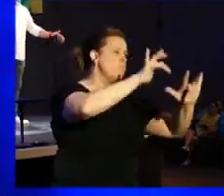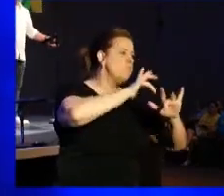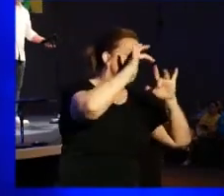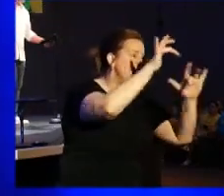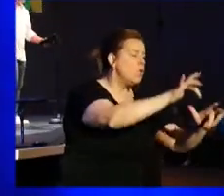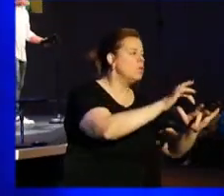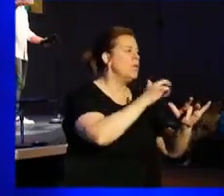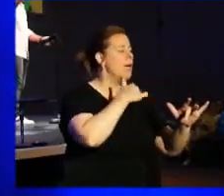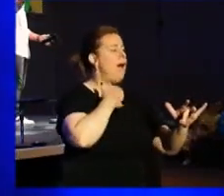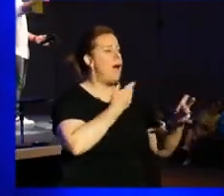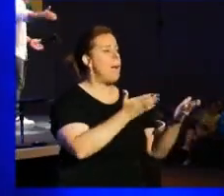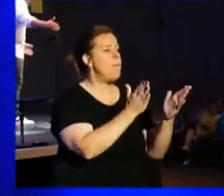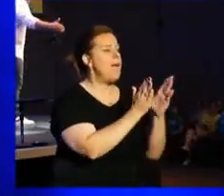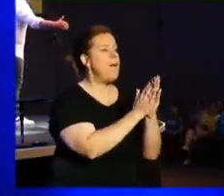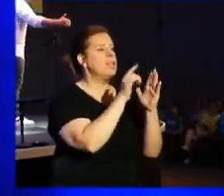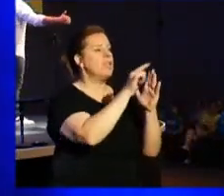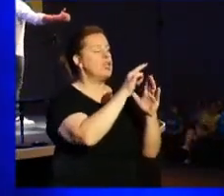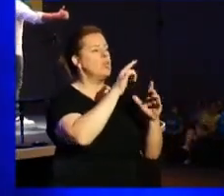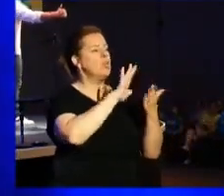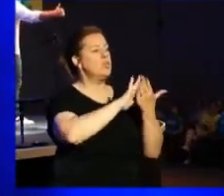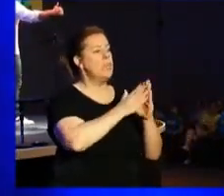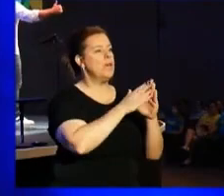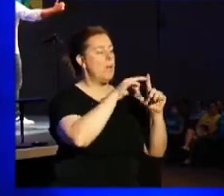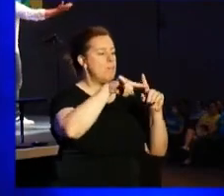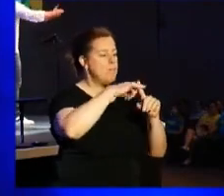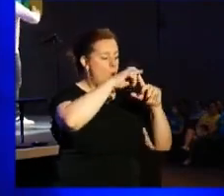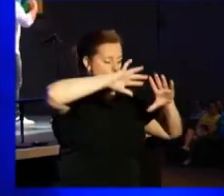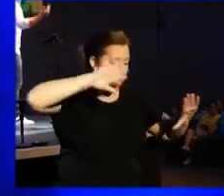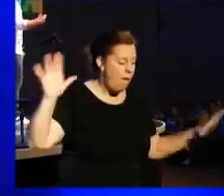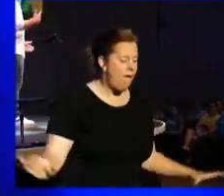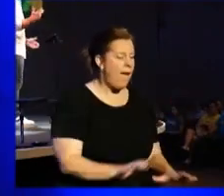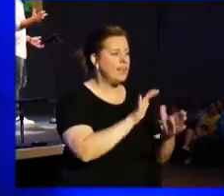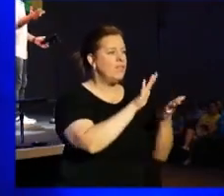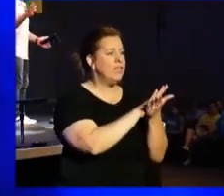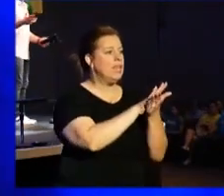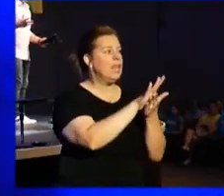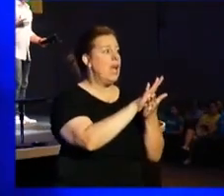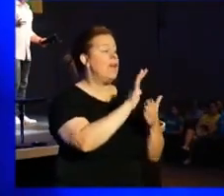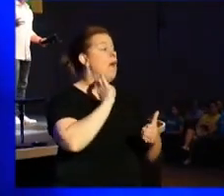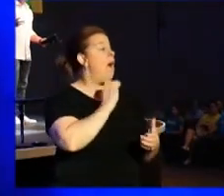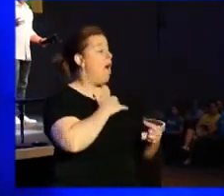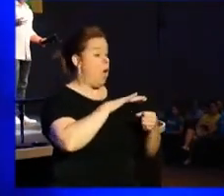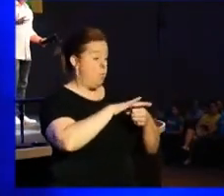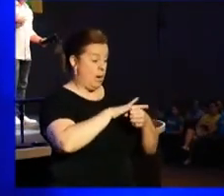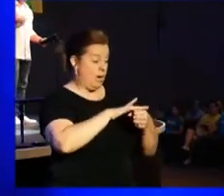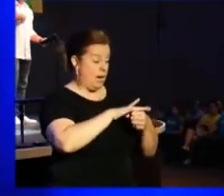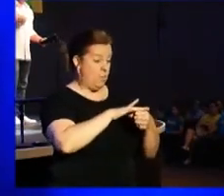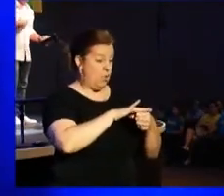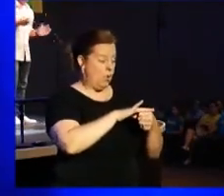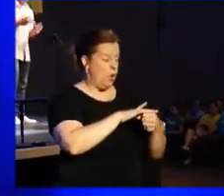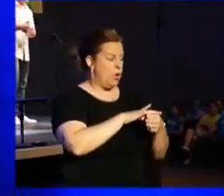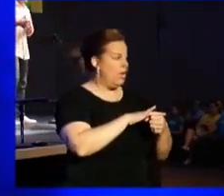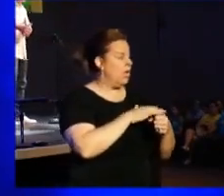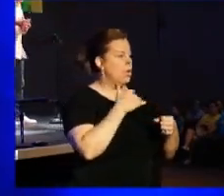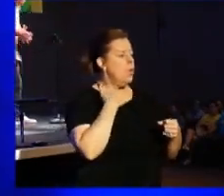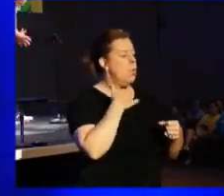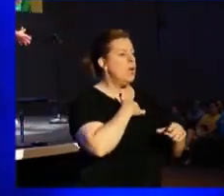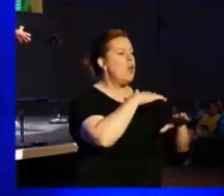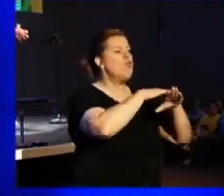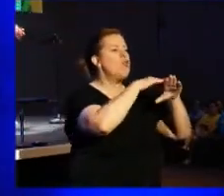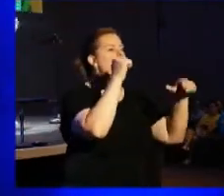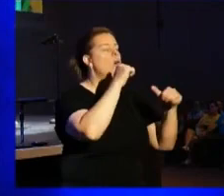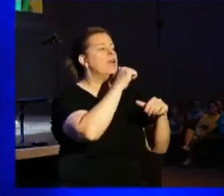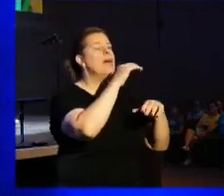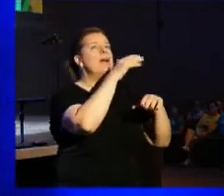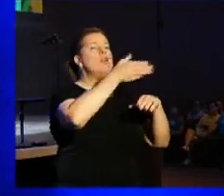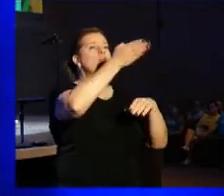church that is proactively kind. We are in a neighborhood, we're in an area, and we are called, God has called New